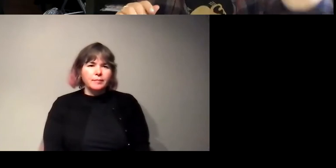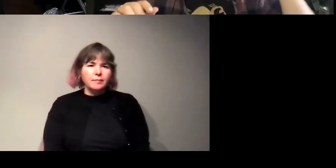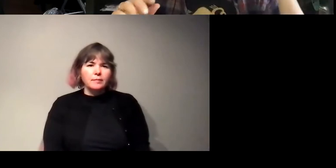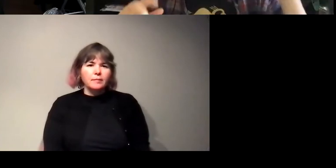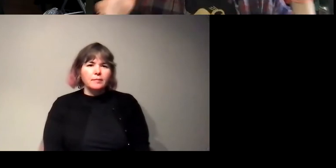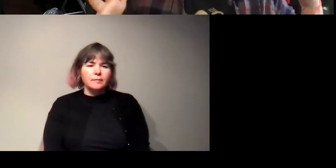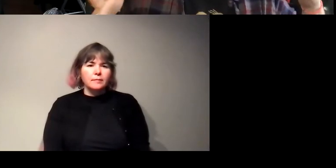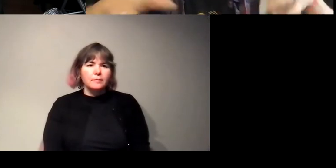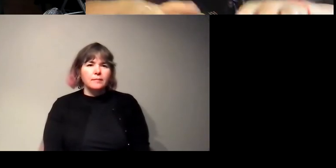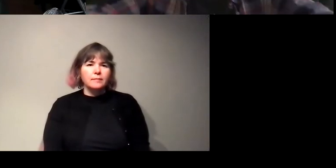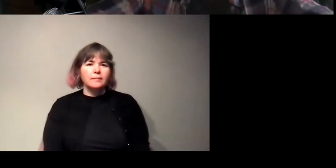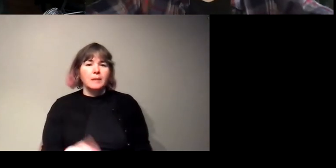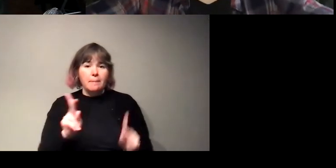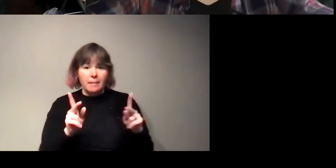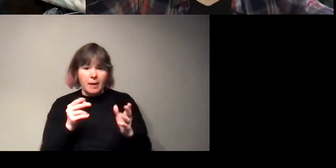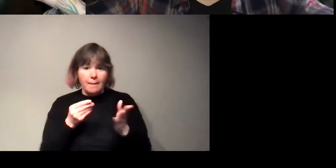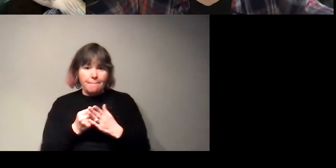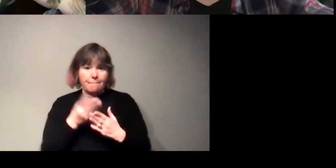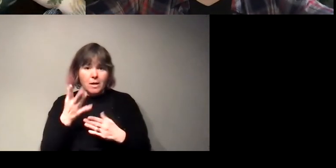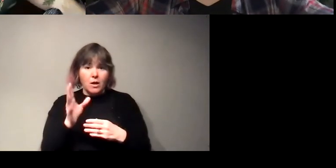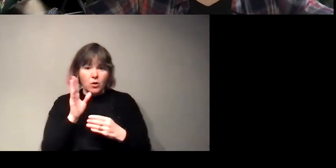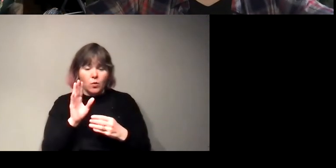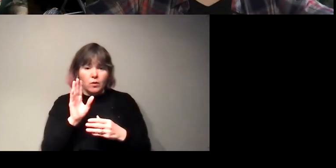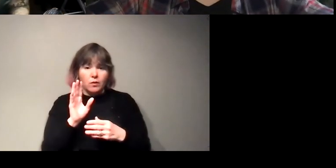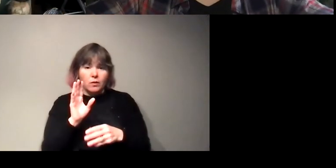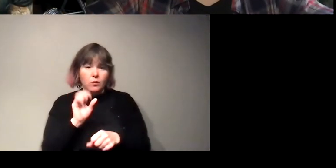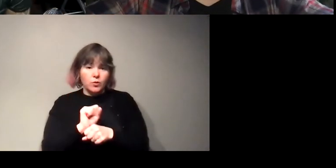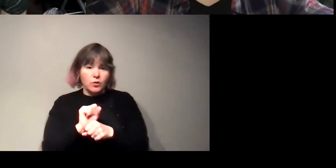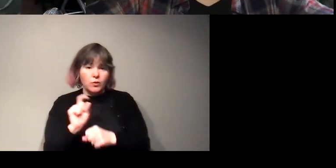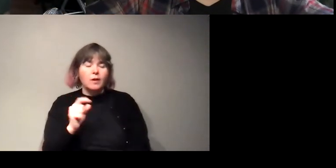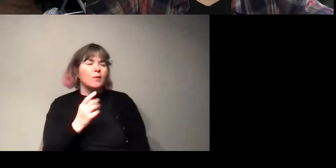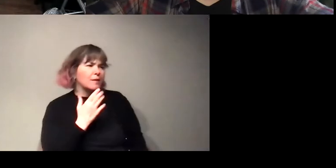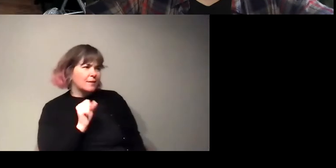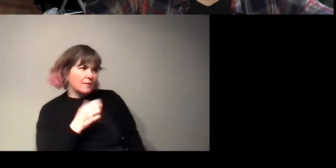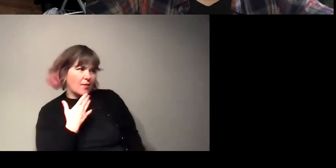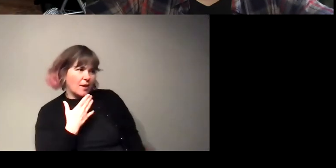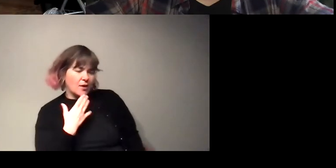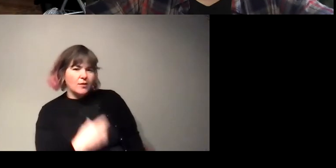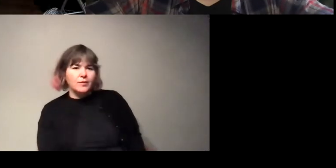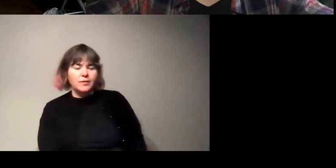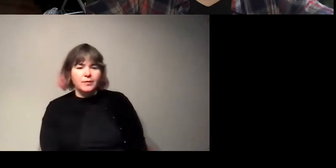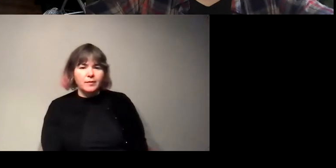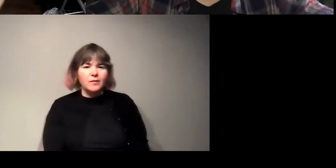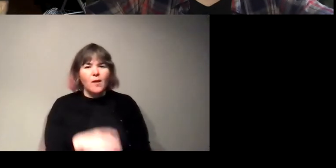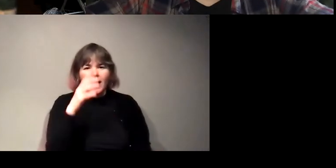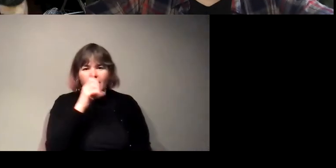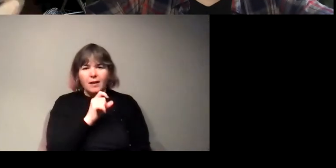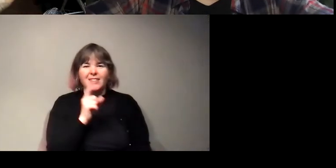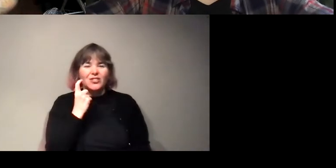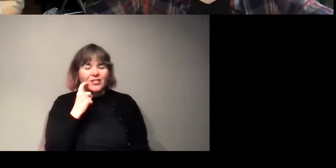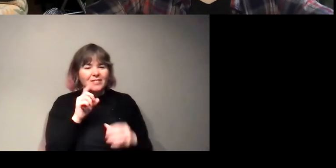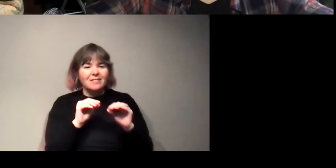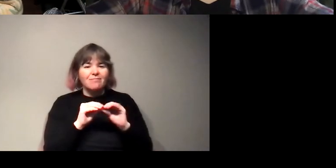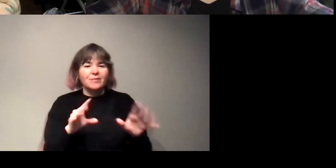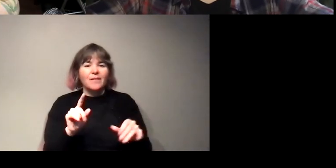that people can buy your work? Oh, yes, thank you. I just released my first book, which